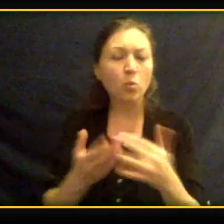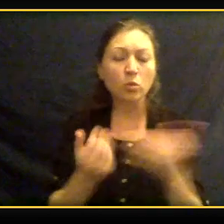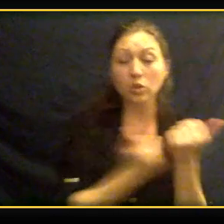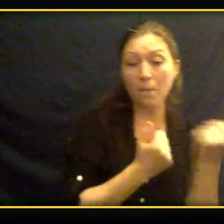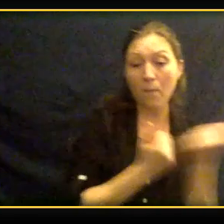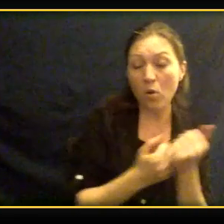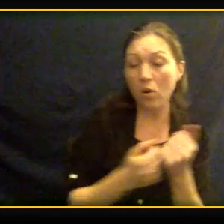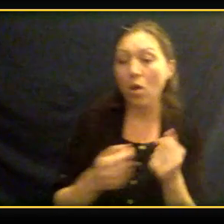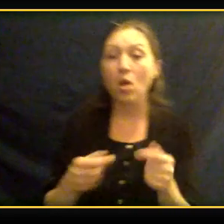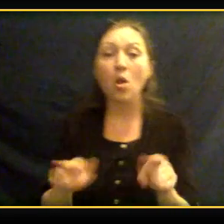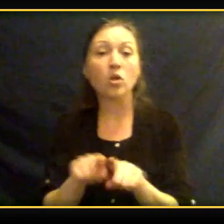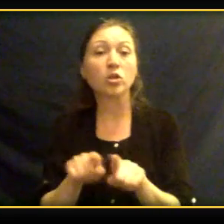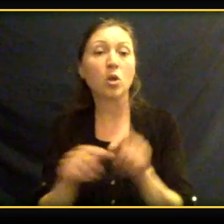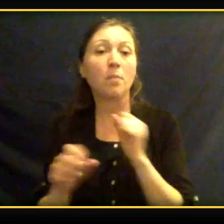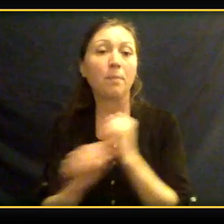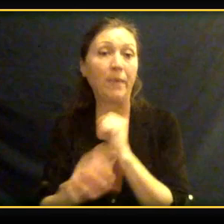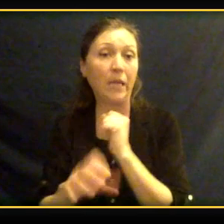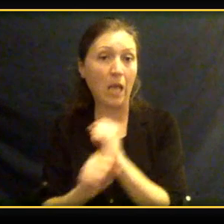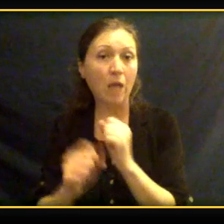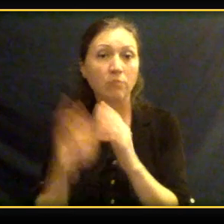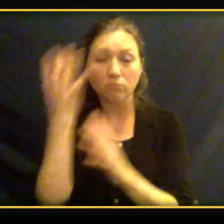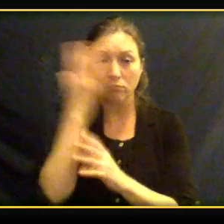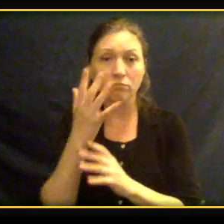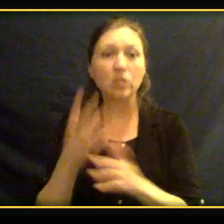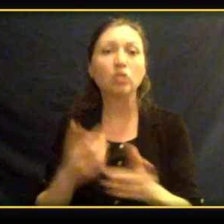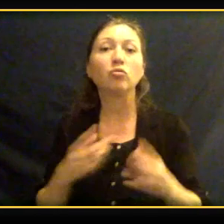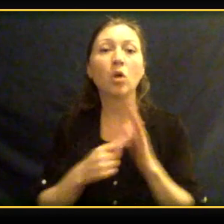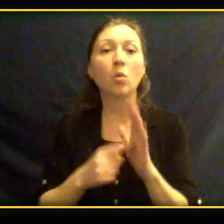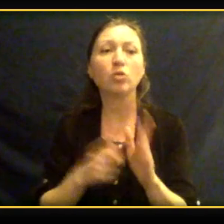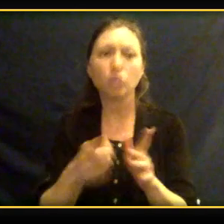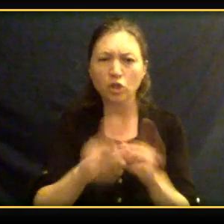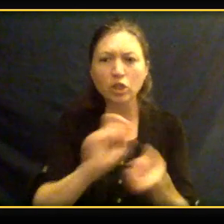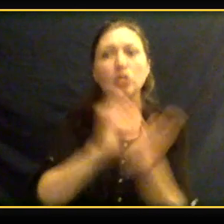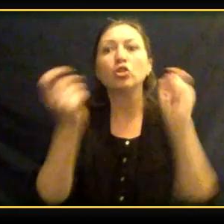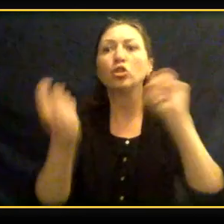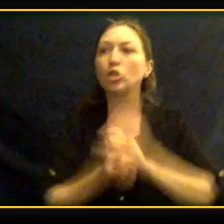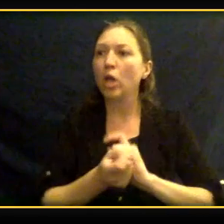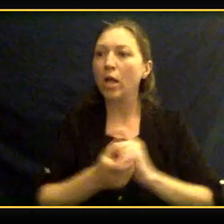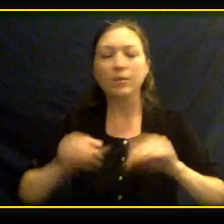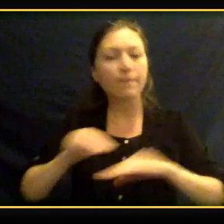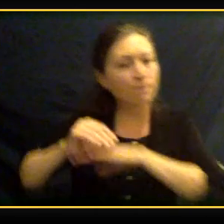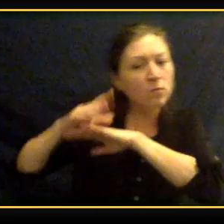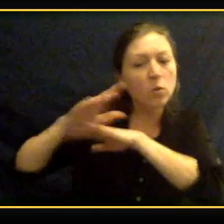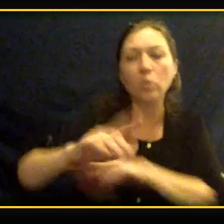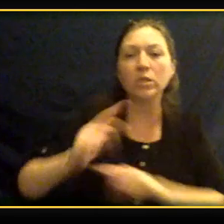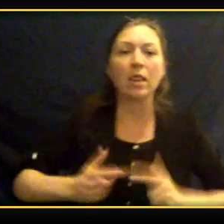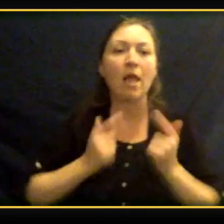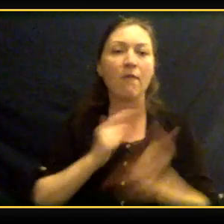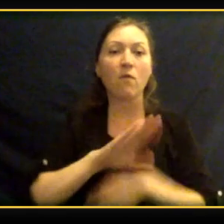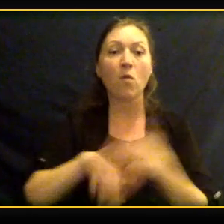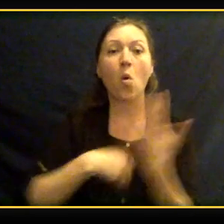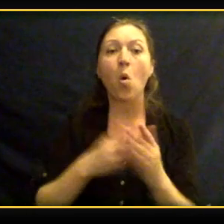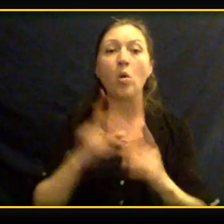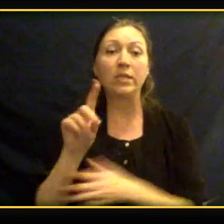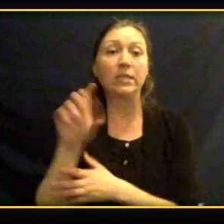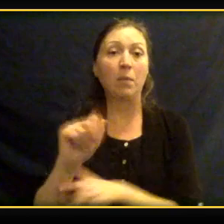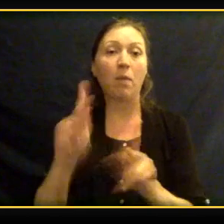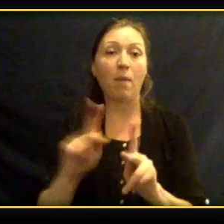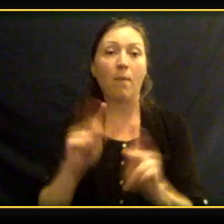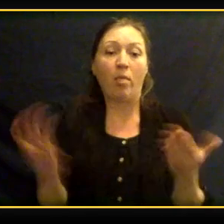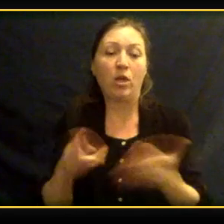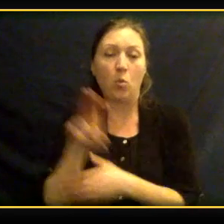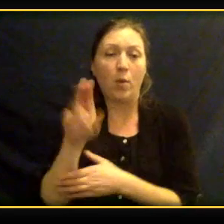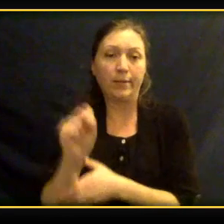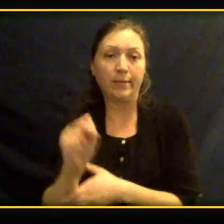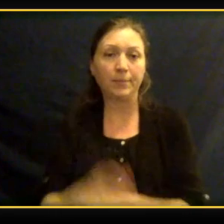been said of Judy Heumann, she has changed the life of every single disabled person in the United States.